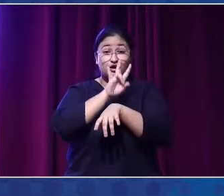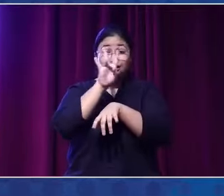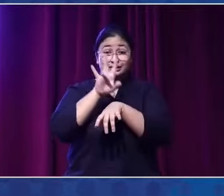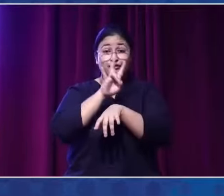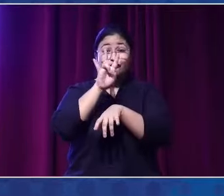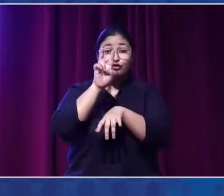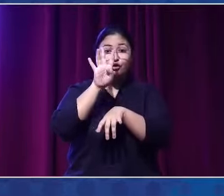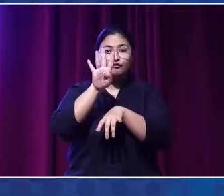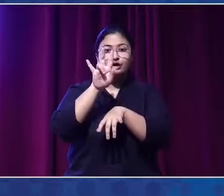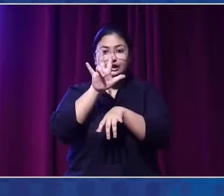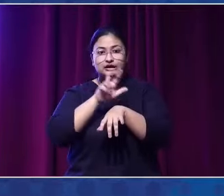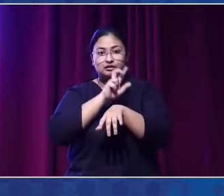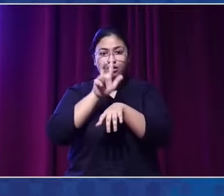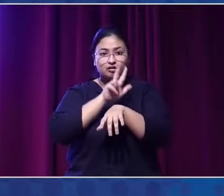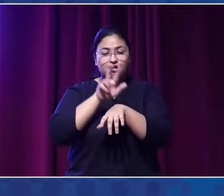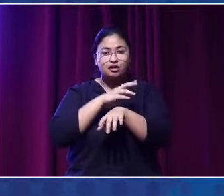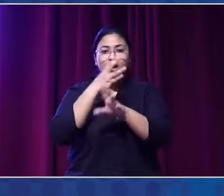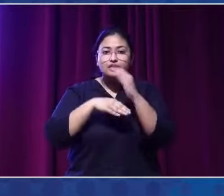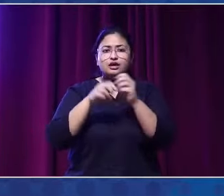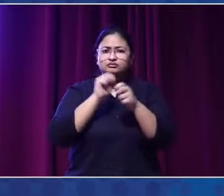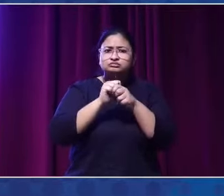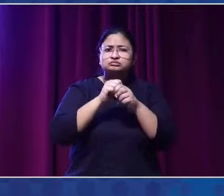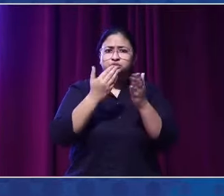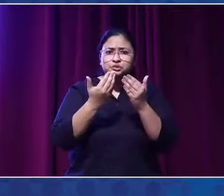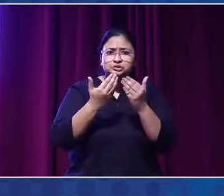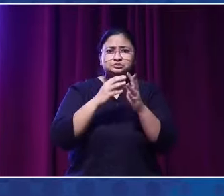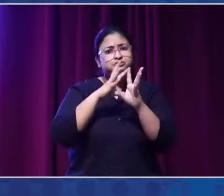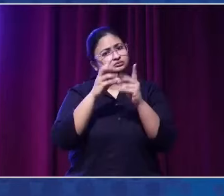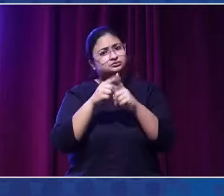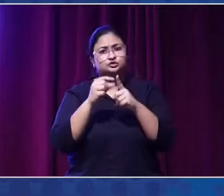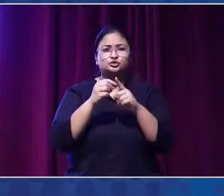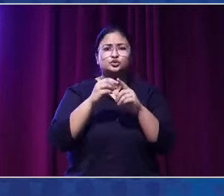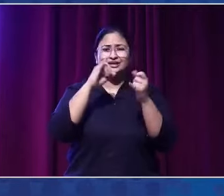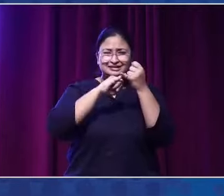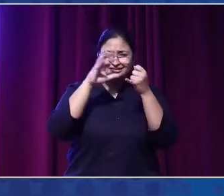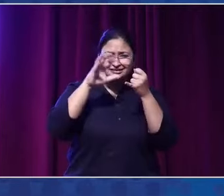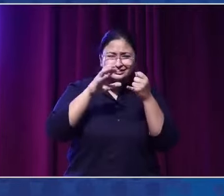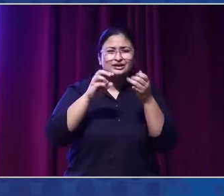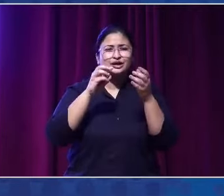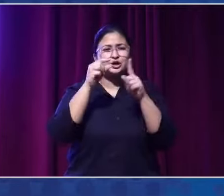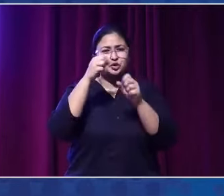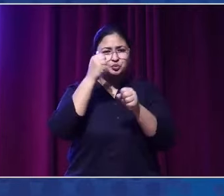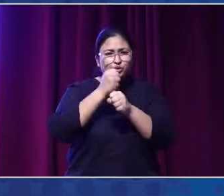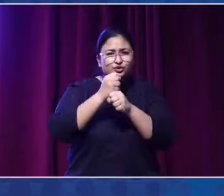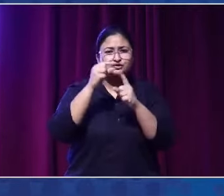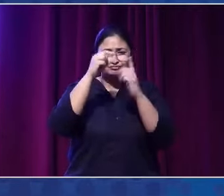work shall work. Jitni state governments ki, projects ki, aur otherwise